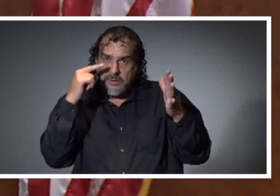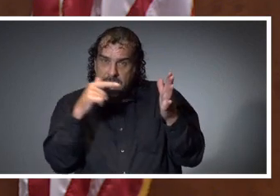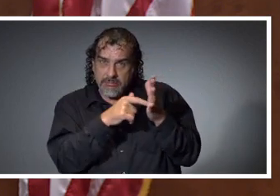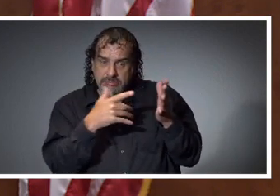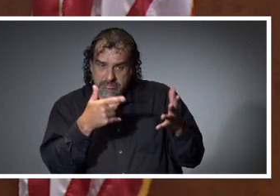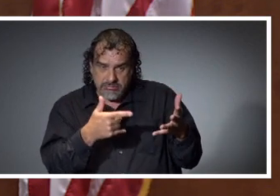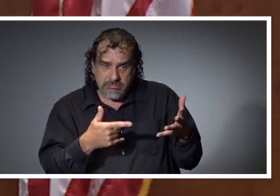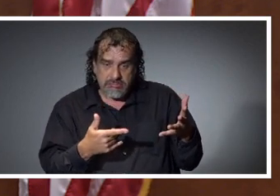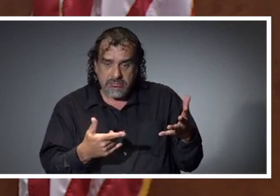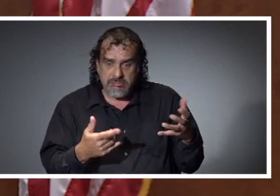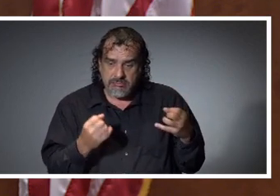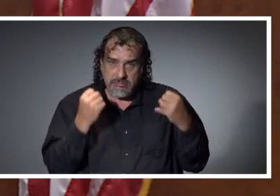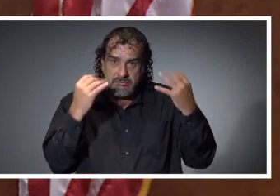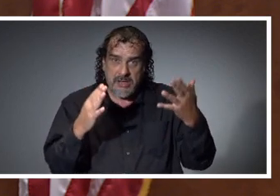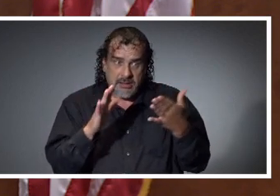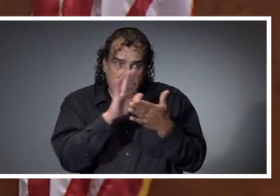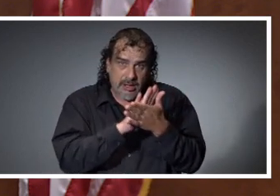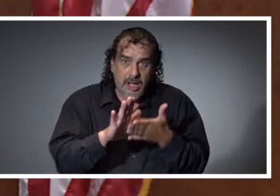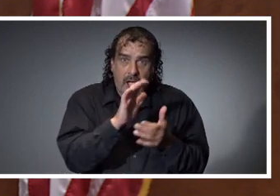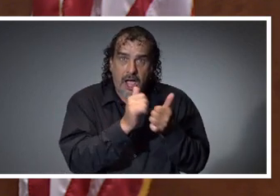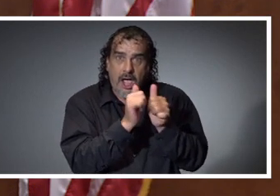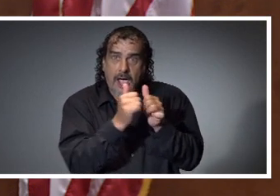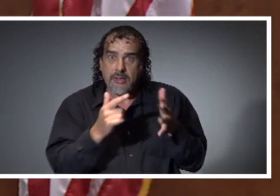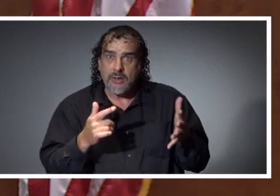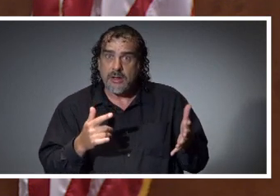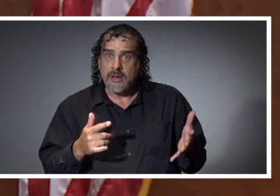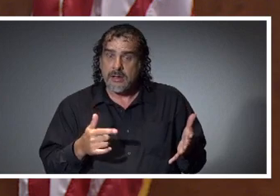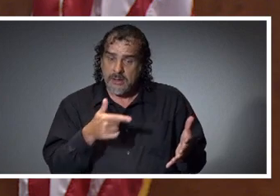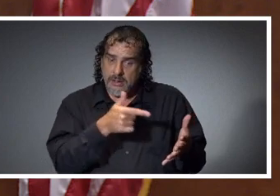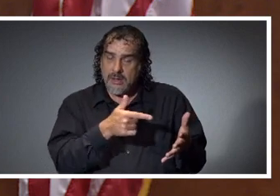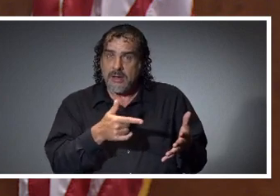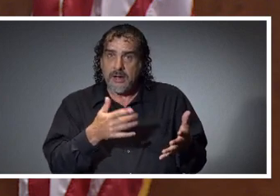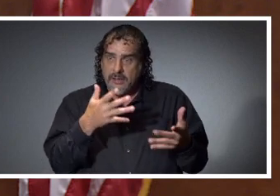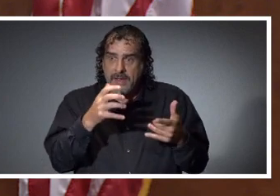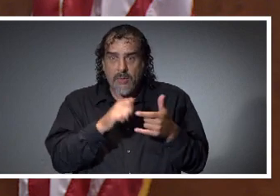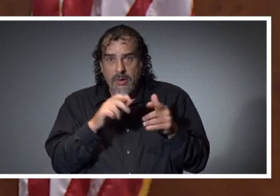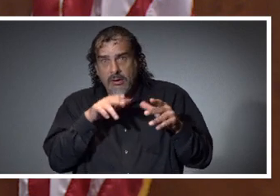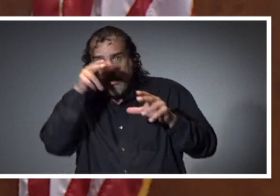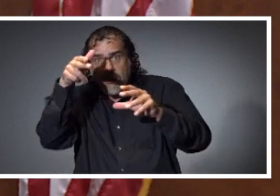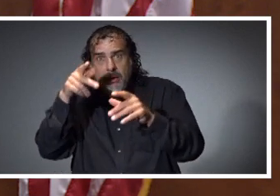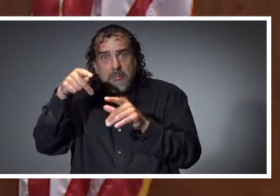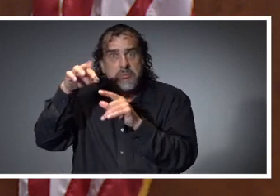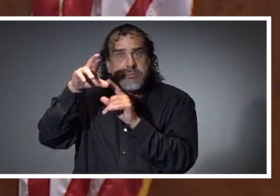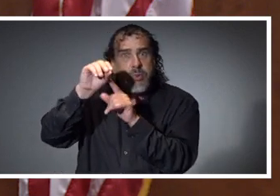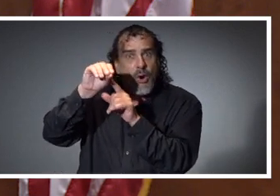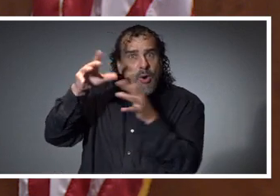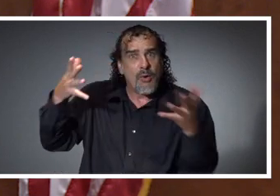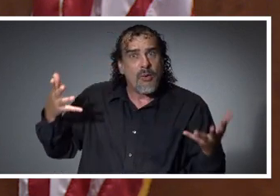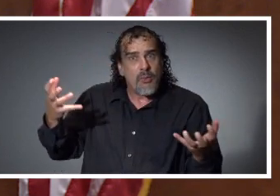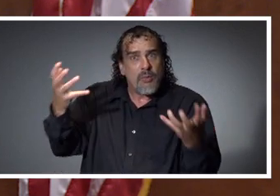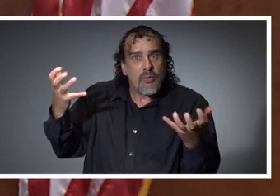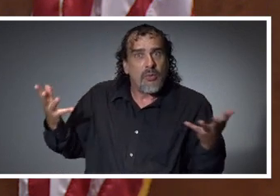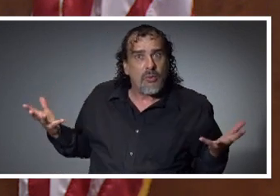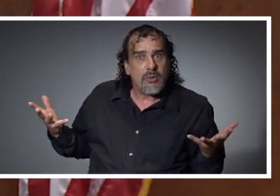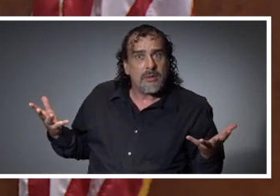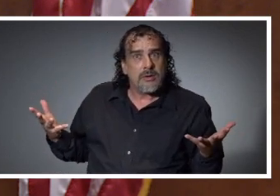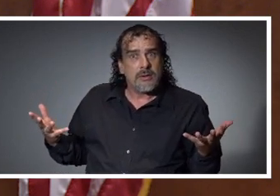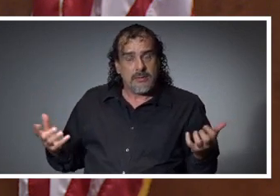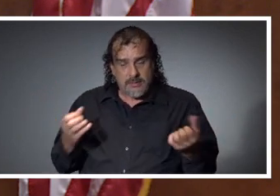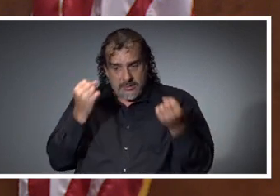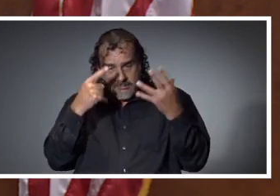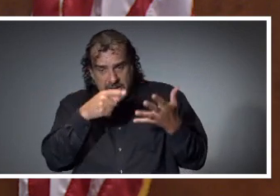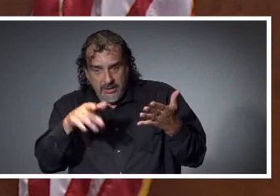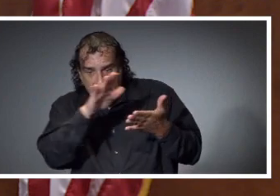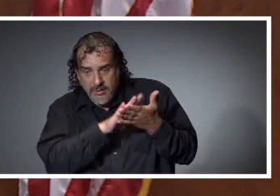number of college athletes that are looking to further their career. And in some instances, you've got college athletes